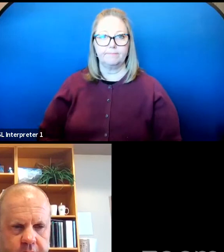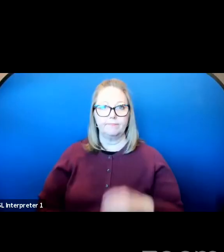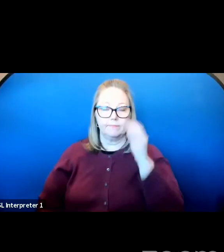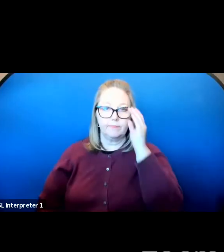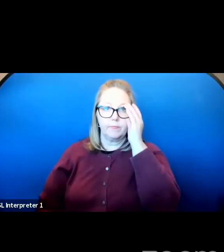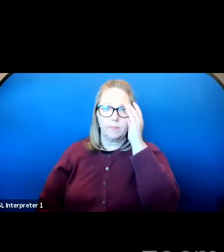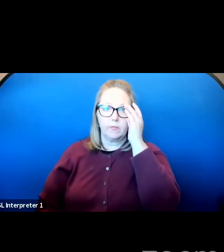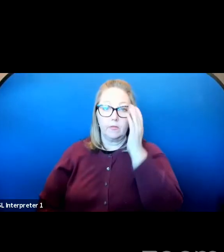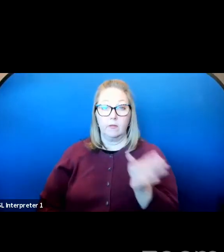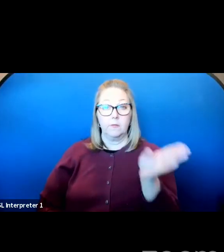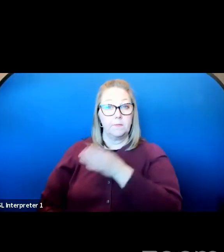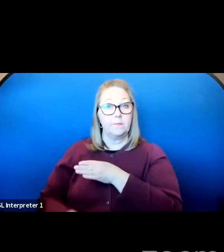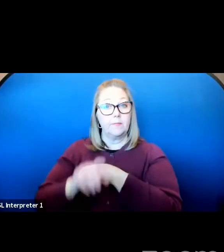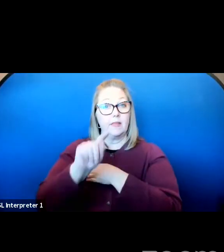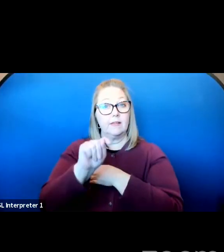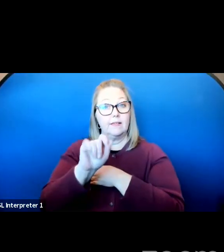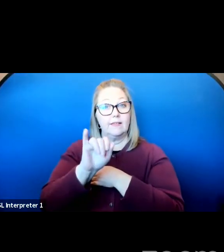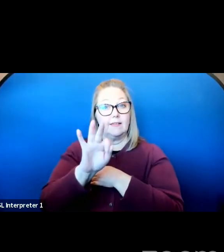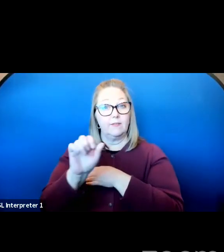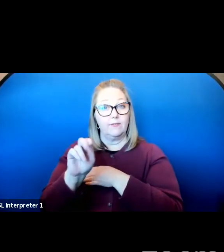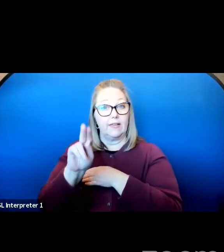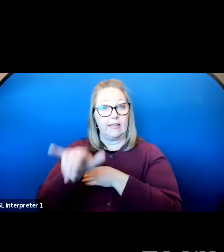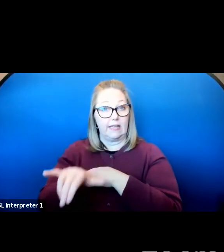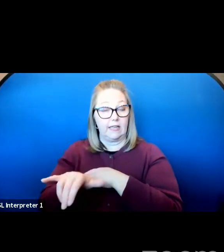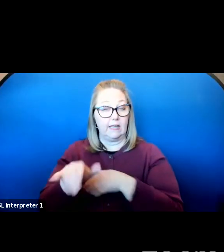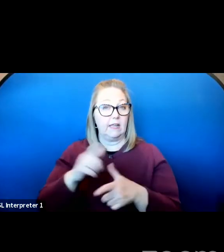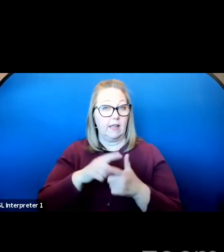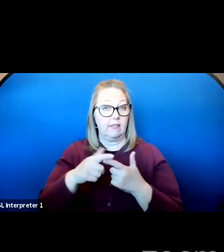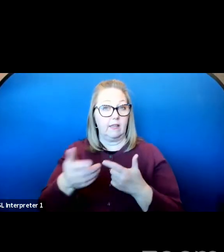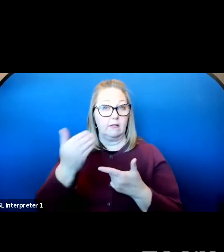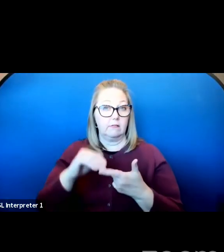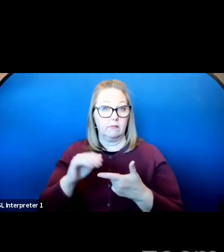Thank you, Terry. We'll go to Tiffany for the next question and then Colton.